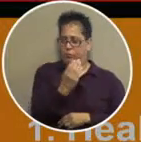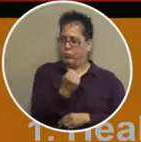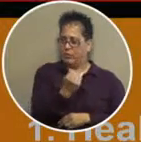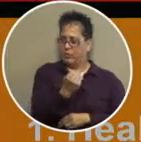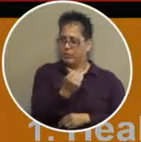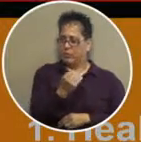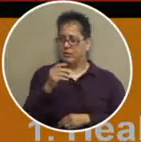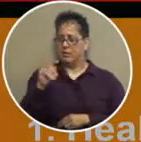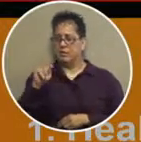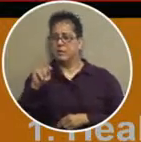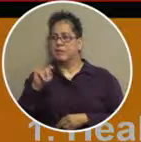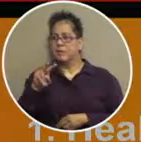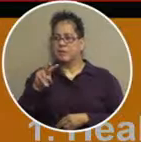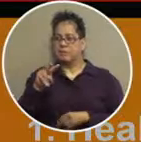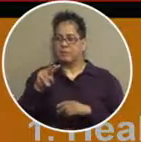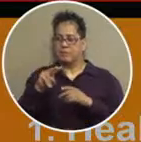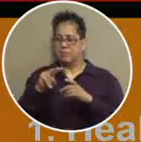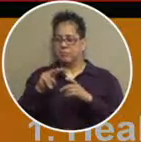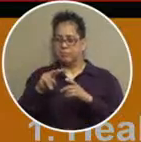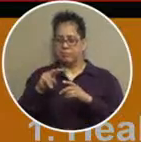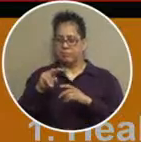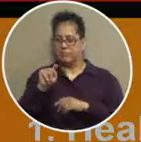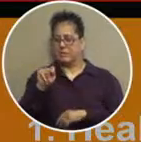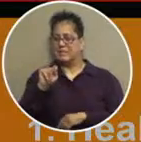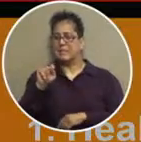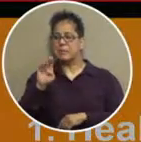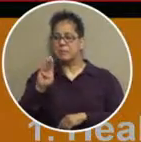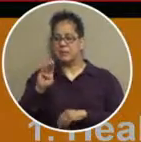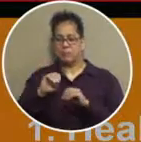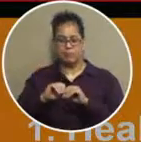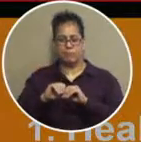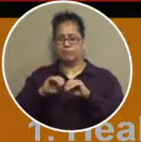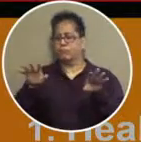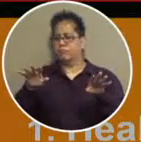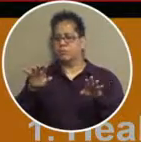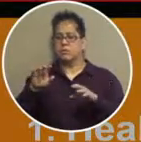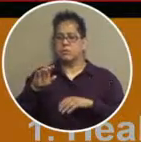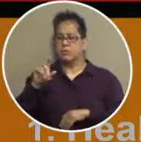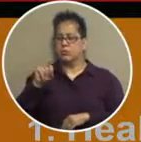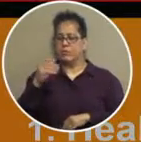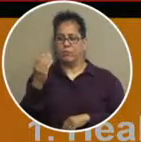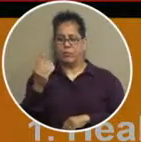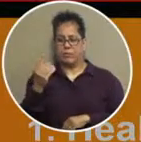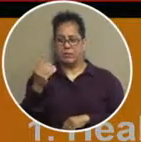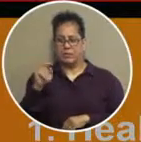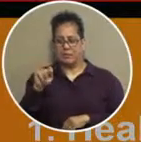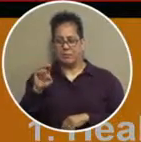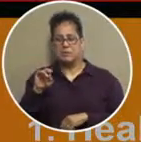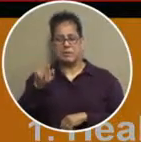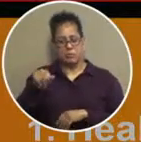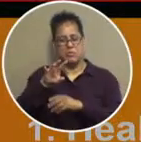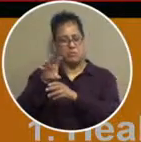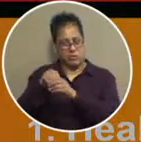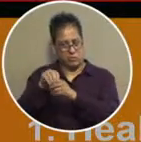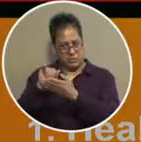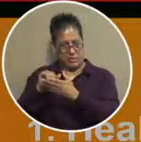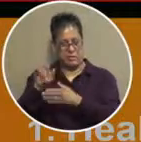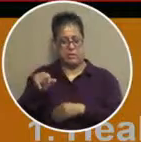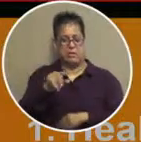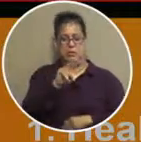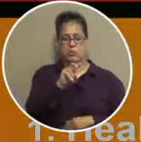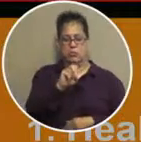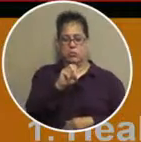the TB outbreaks that we saw when we had over 700 infants exposed in 2014, and he was part of the